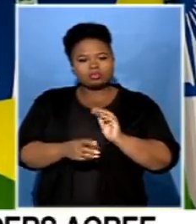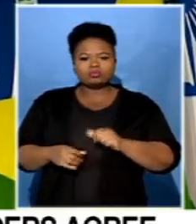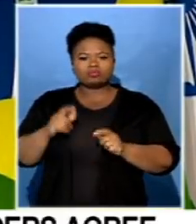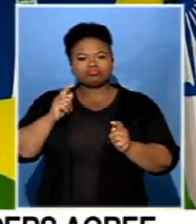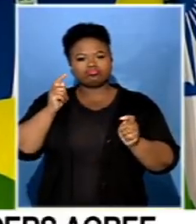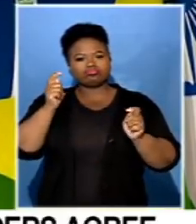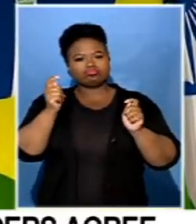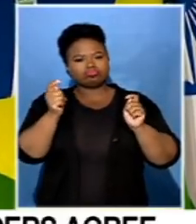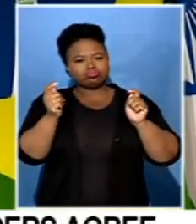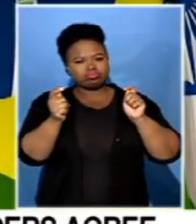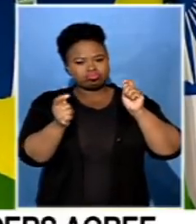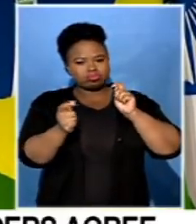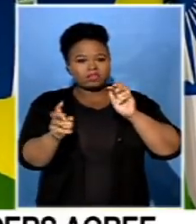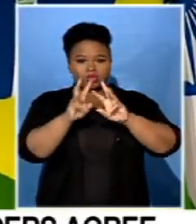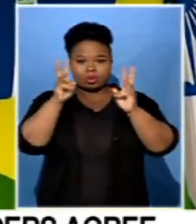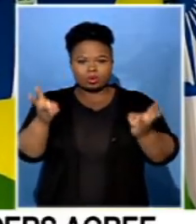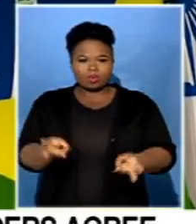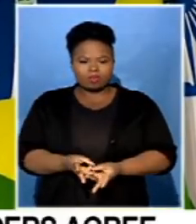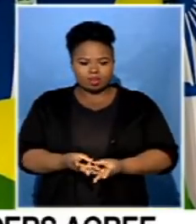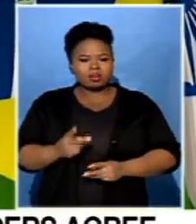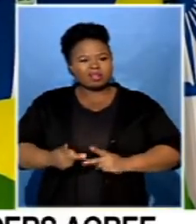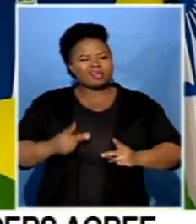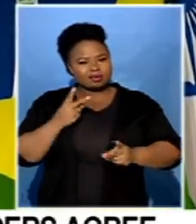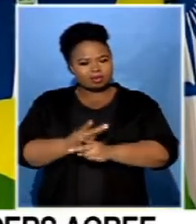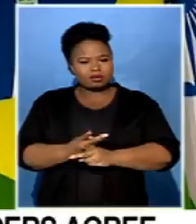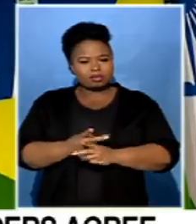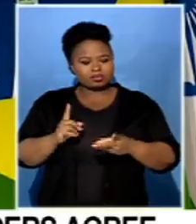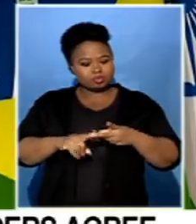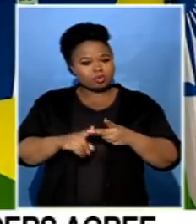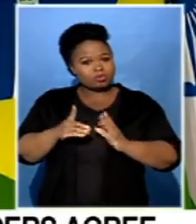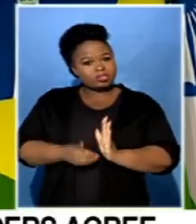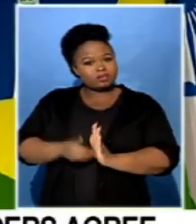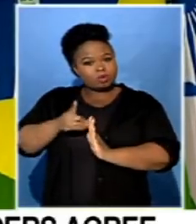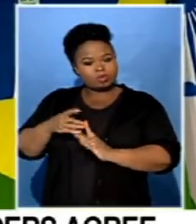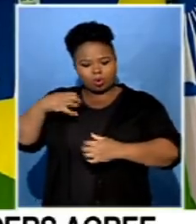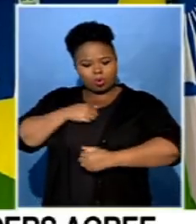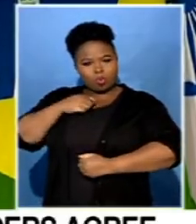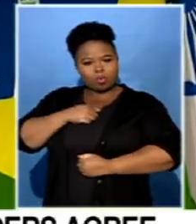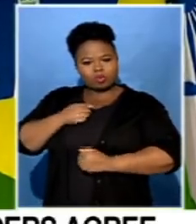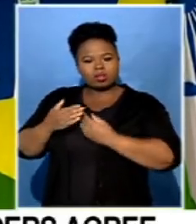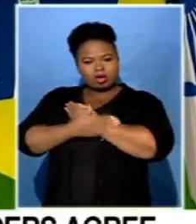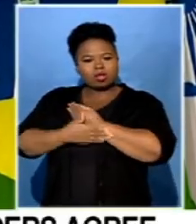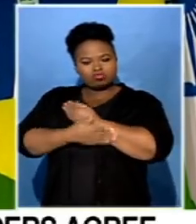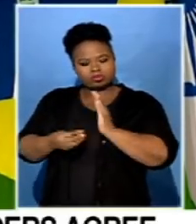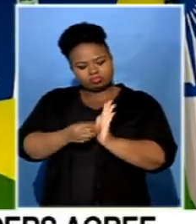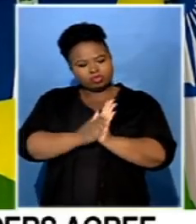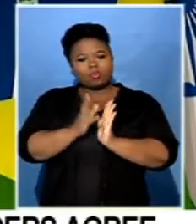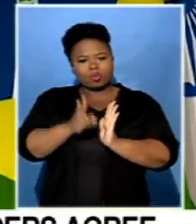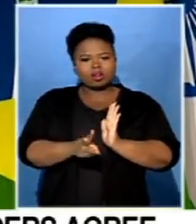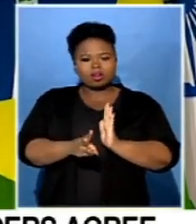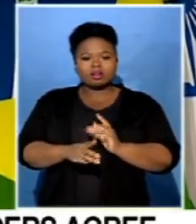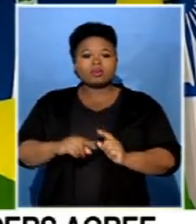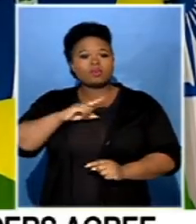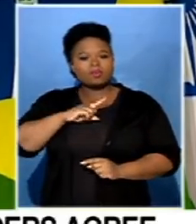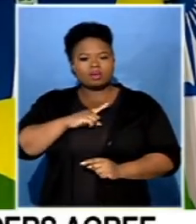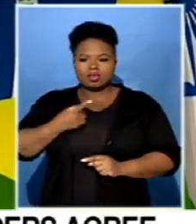global transformation, and we should put the development of our own countries in the historical course of